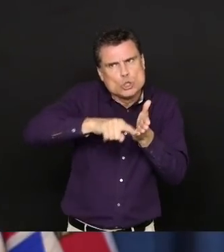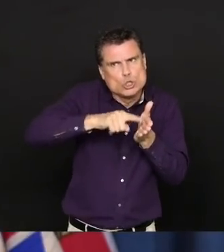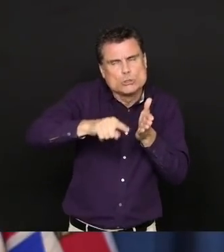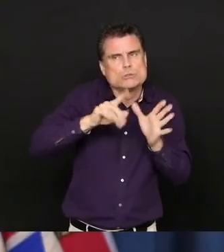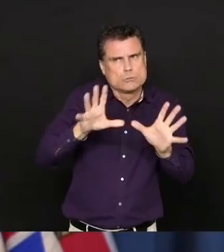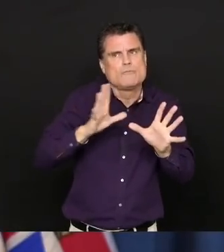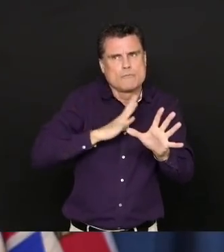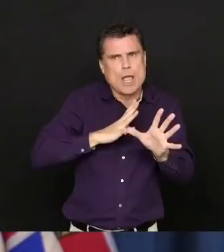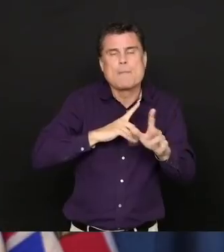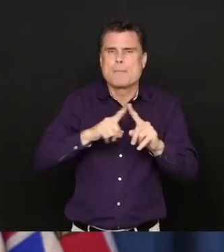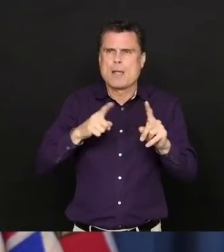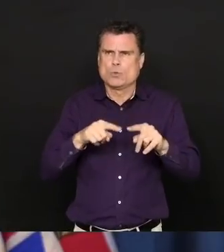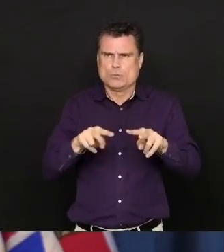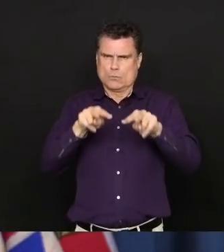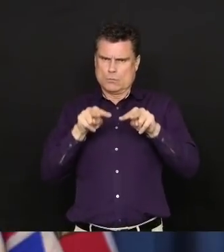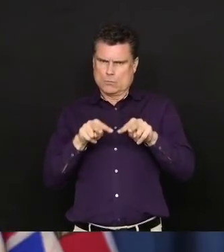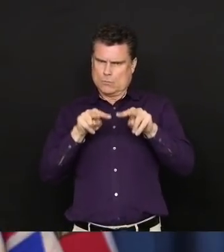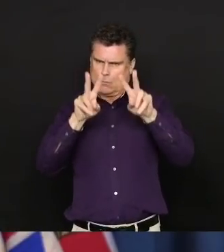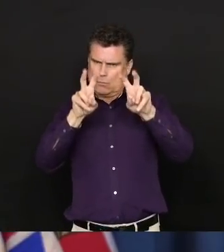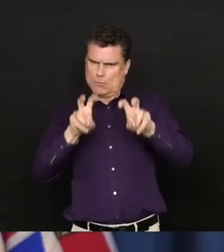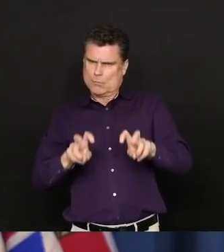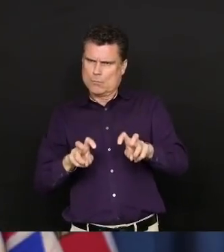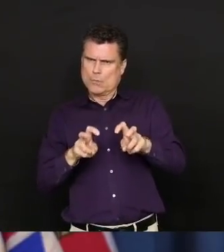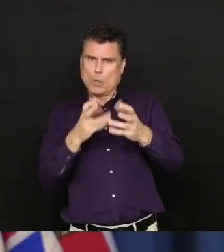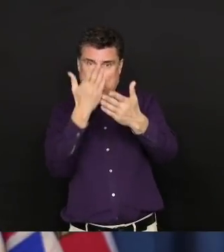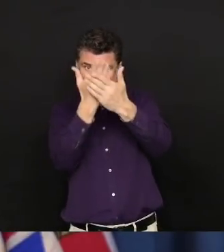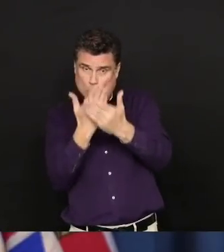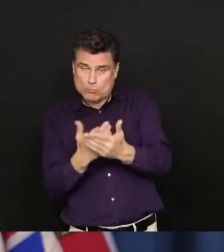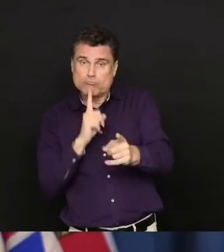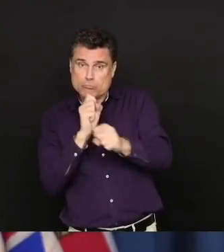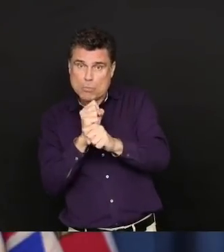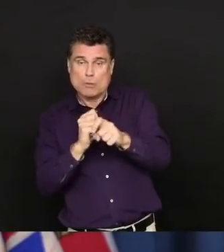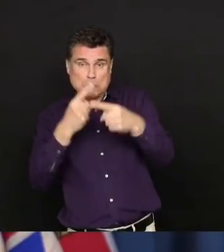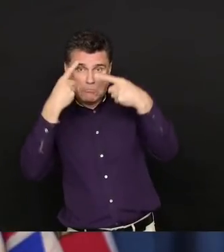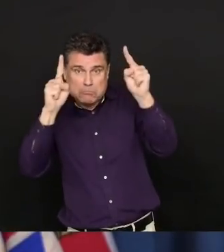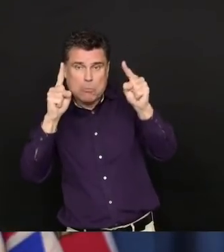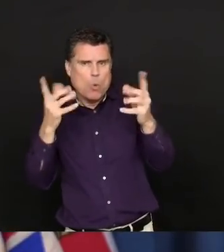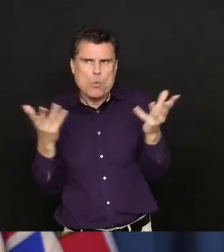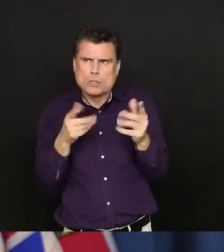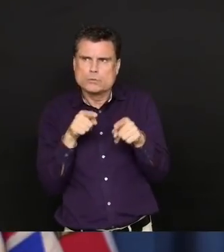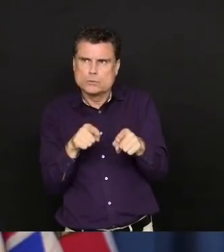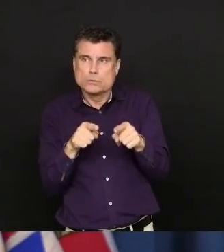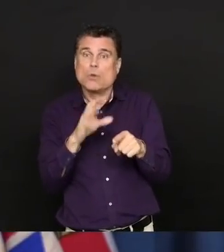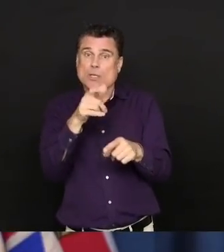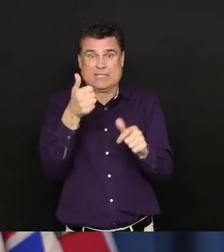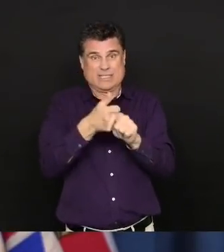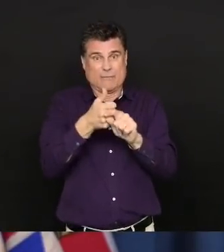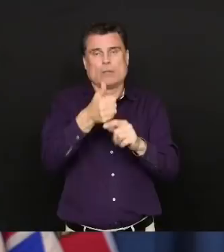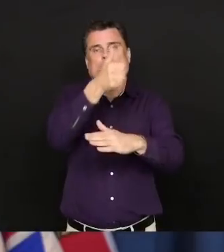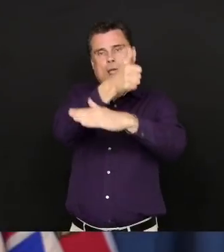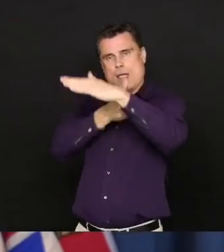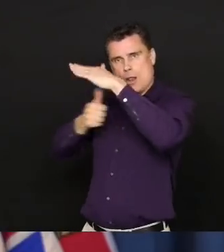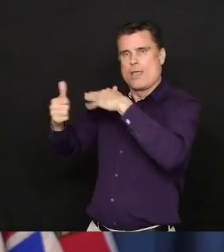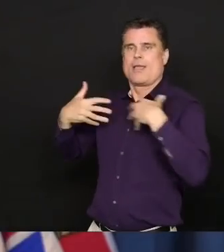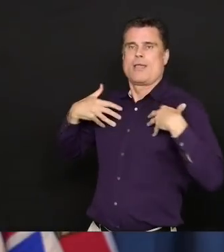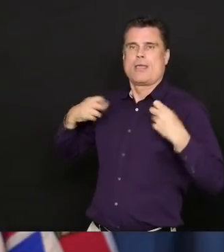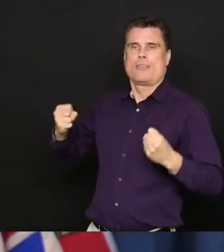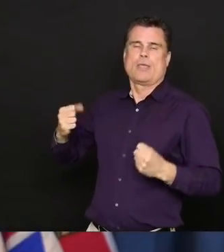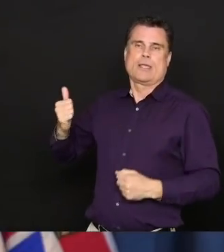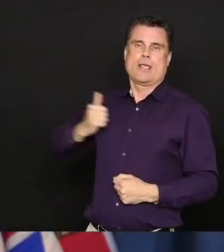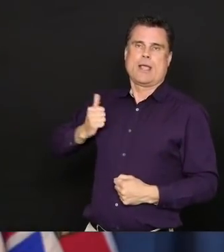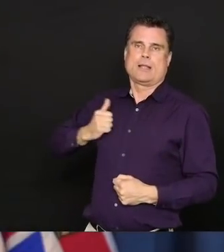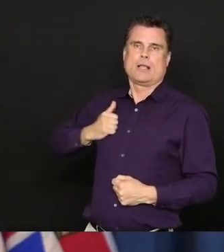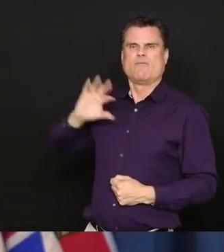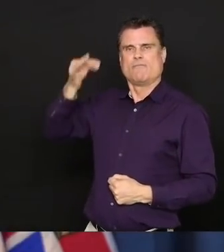process with Health Canada, and it's being led through our BC CDC Public Health Lab and the research team at the BC CDC that